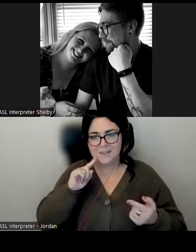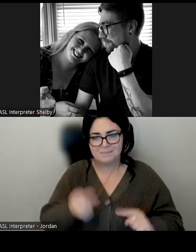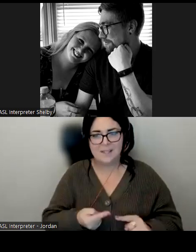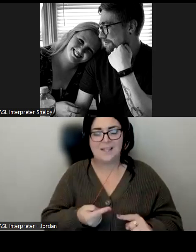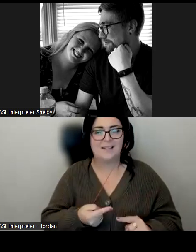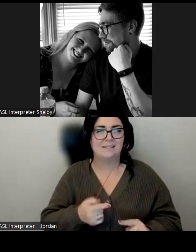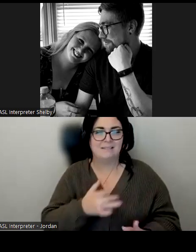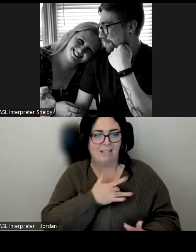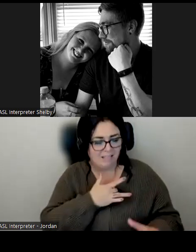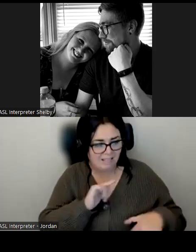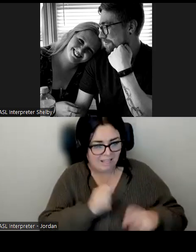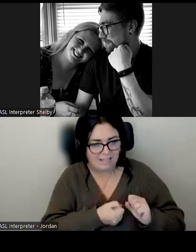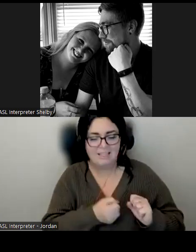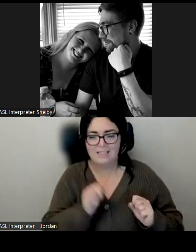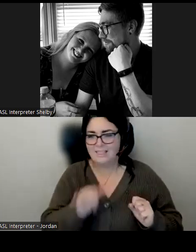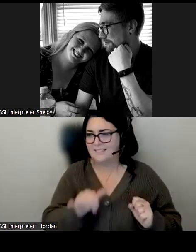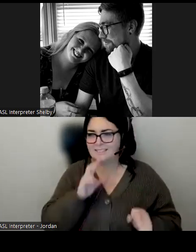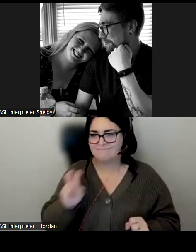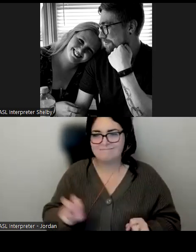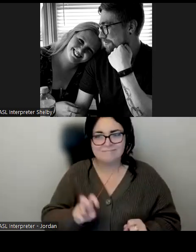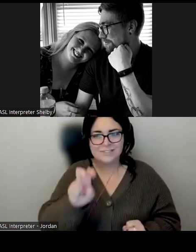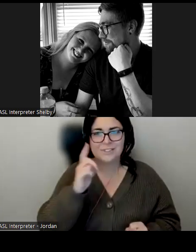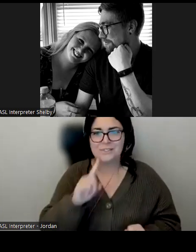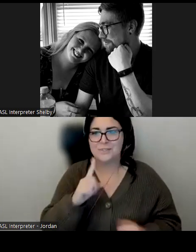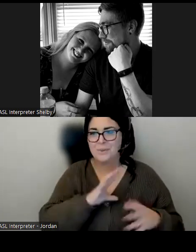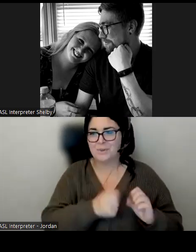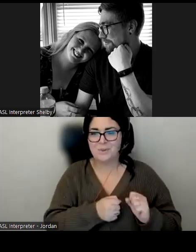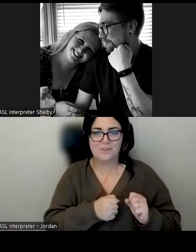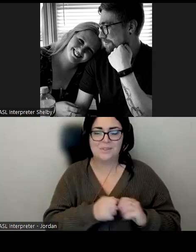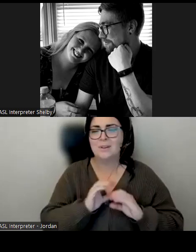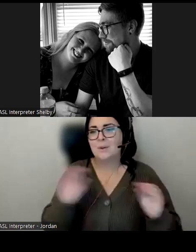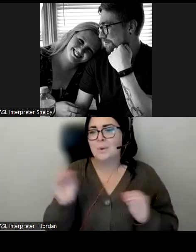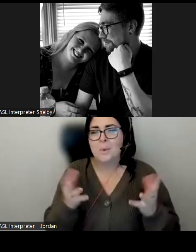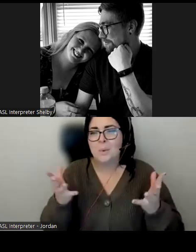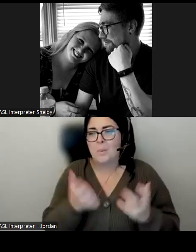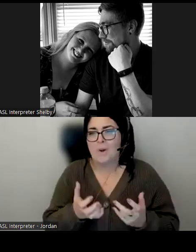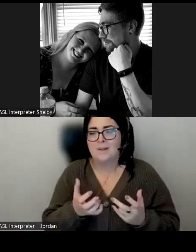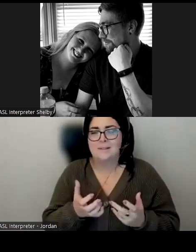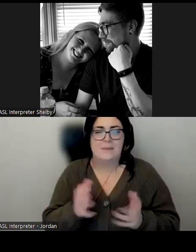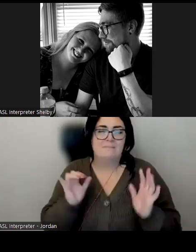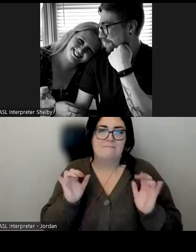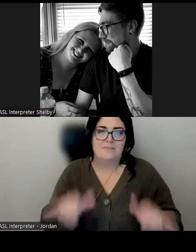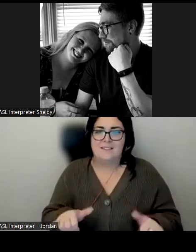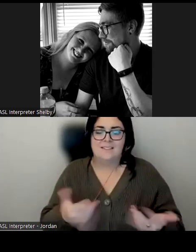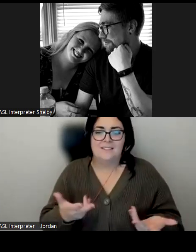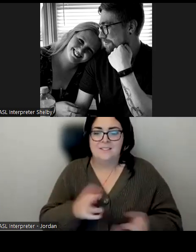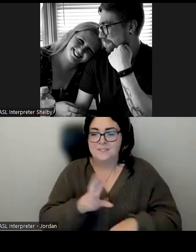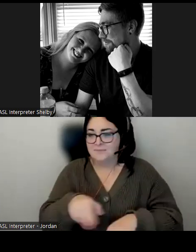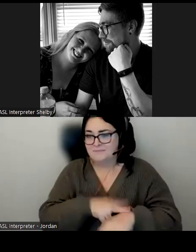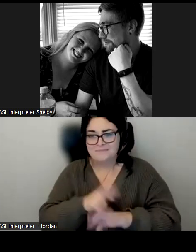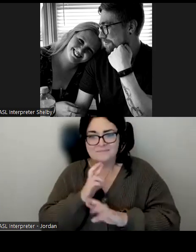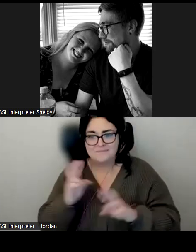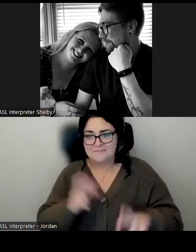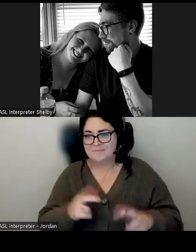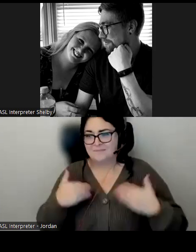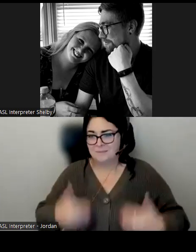hurt. That's part of the journey. No one wishes for it to be that way, but it's just the nature of the